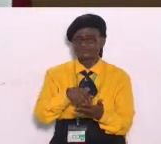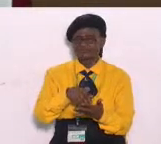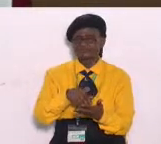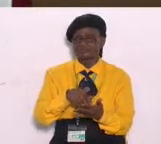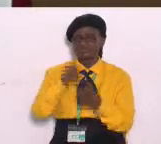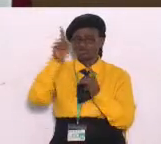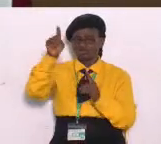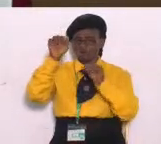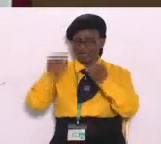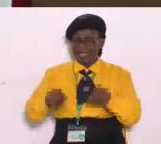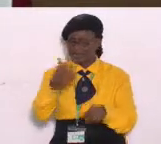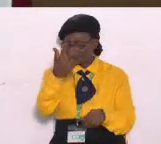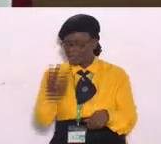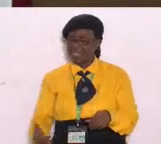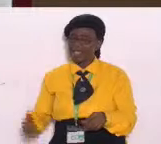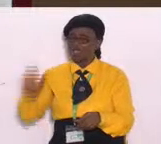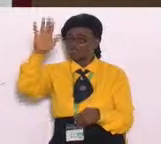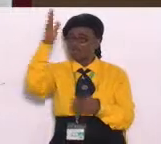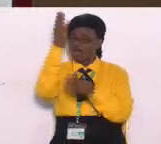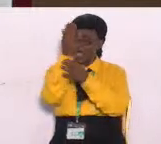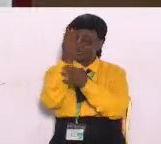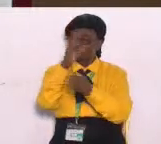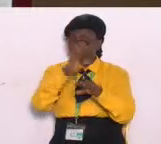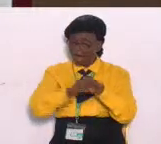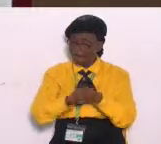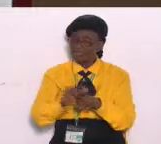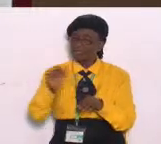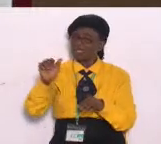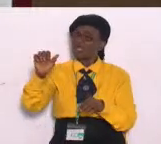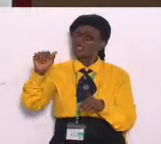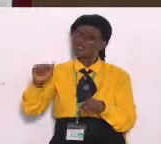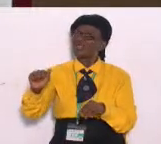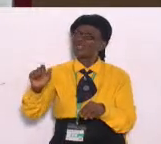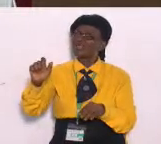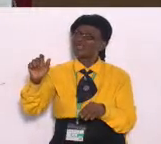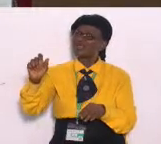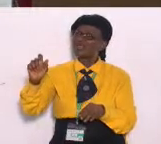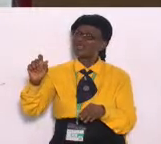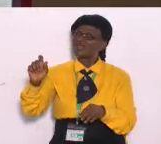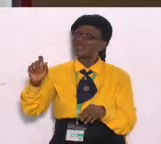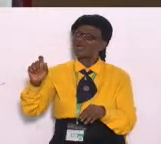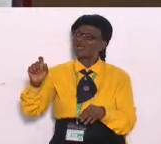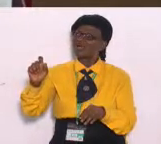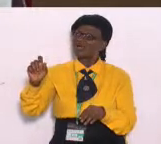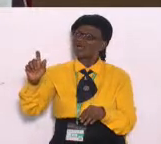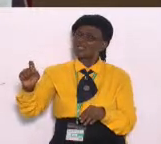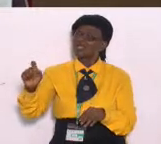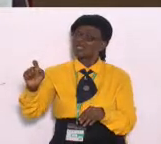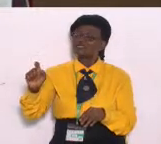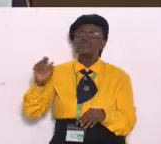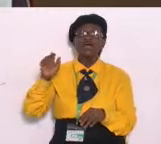You can lay your hands on Anas, and Anas will speak with the voice of man.